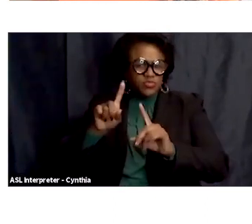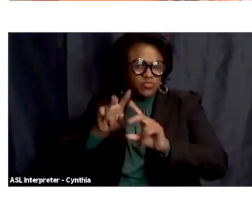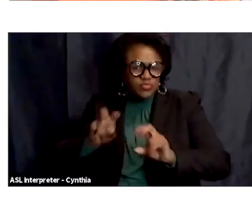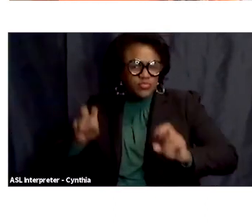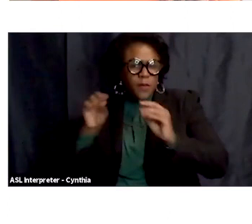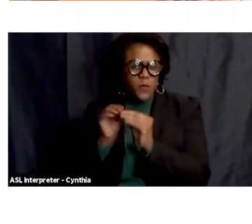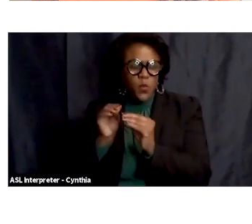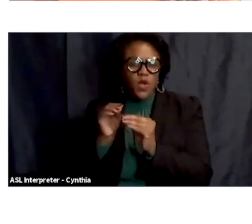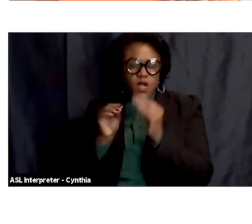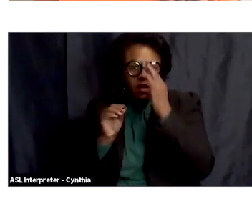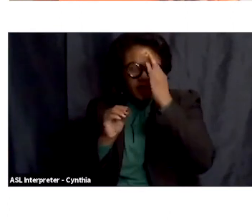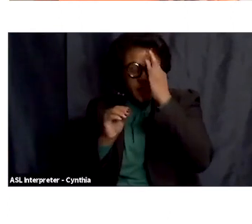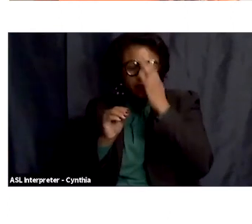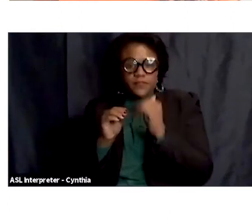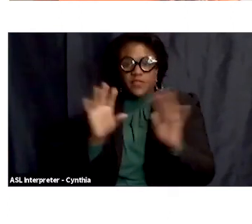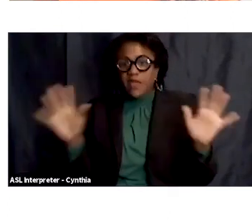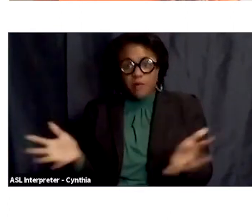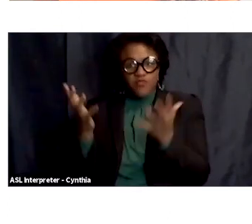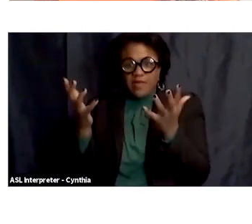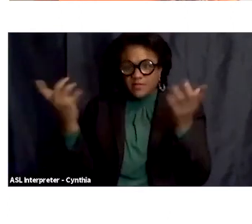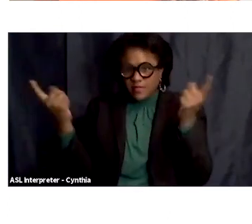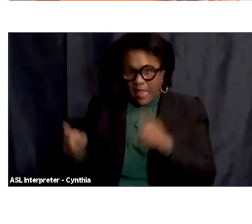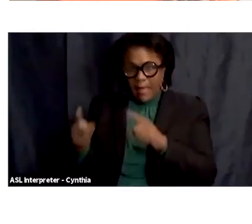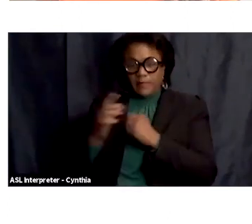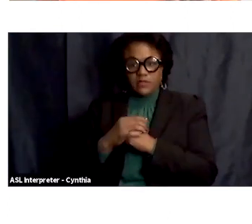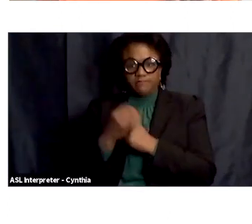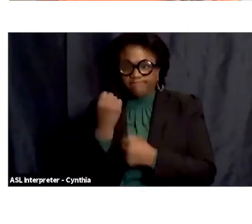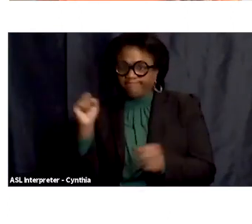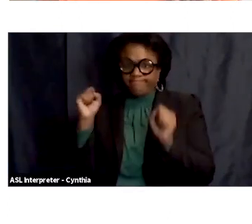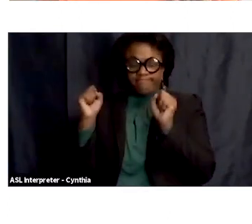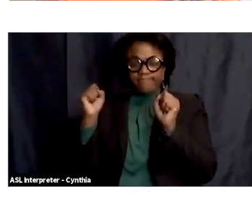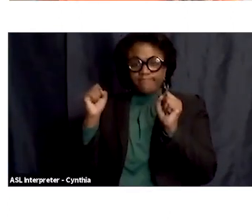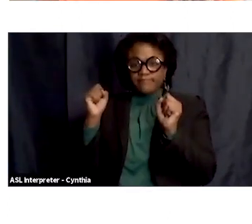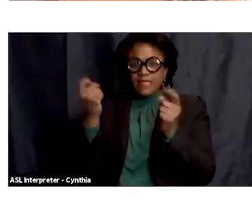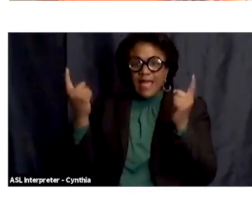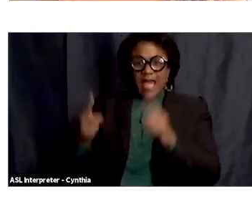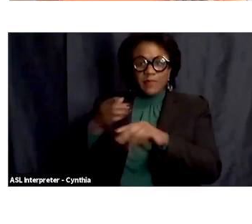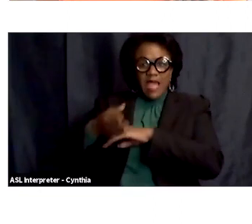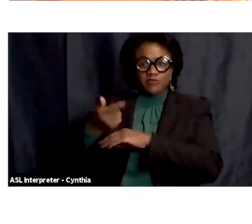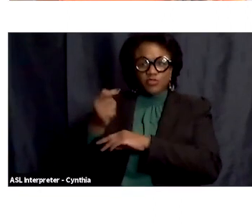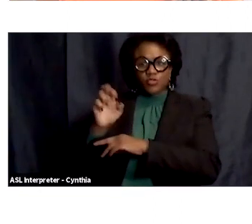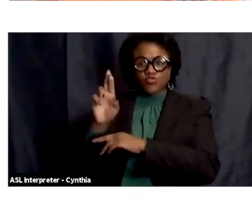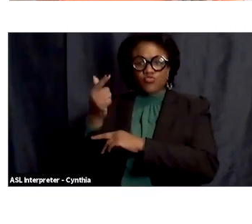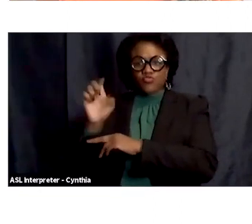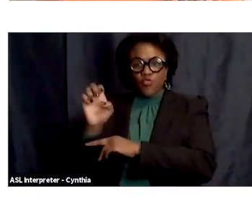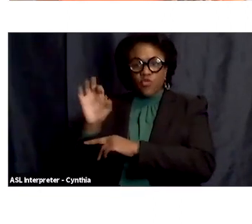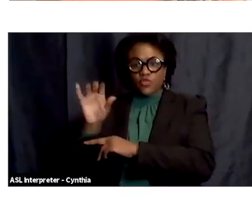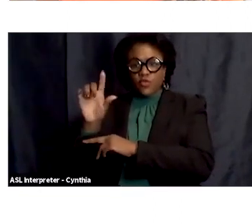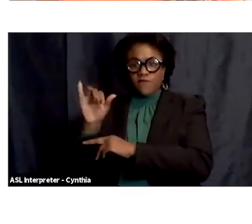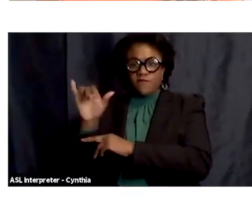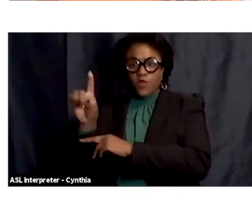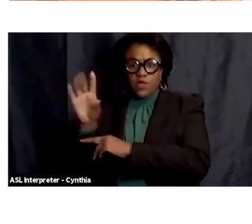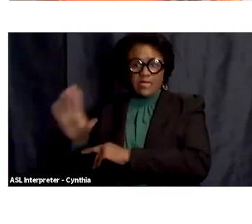Um, the uprisings that happened in the wake of George Floyd's murder were